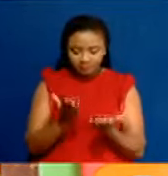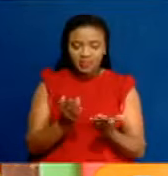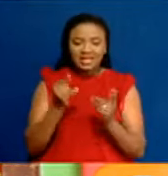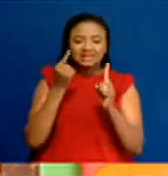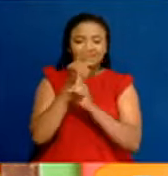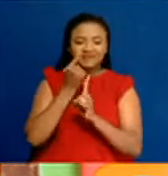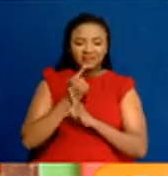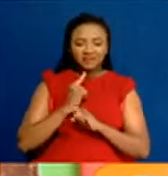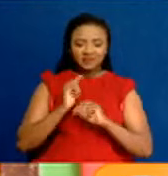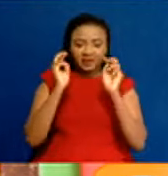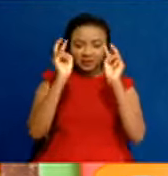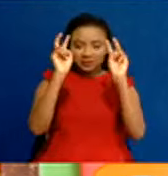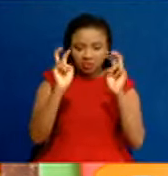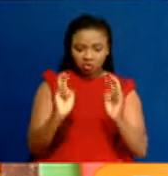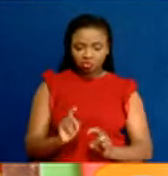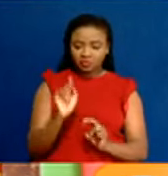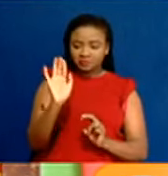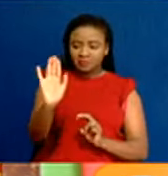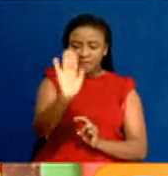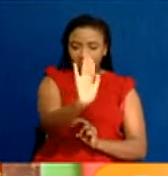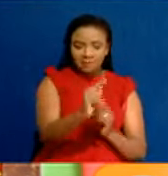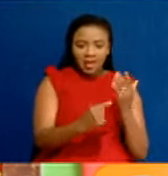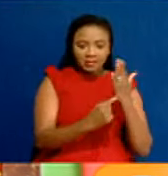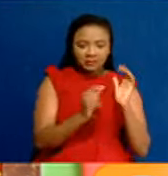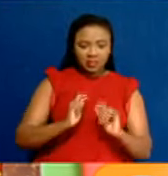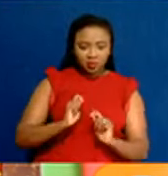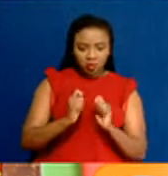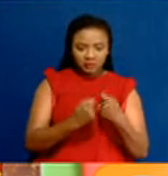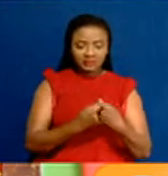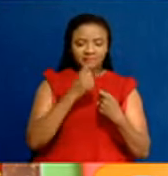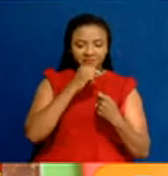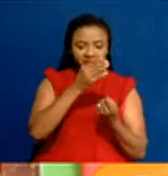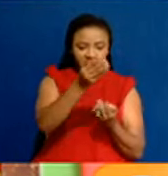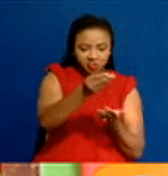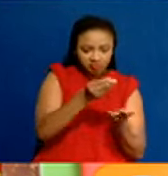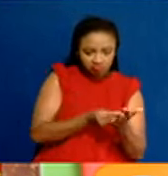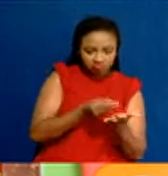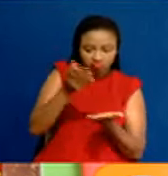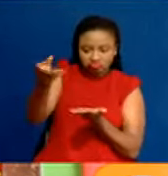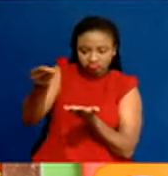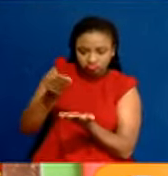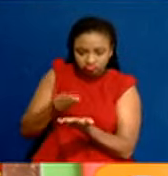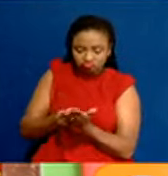as proposed by the technical teams. They have clustered them in various